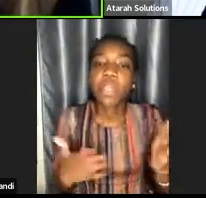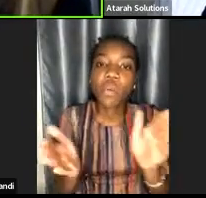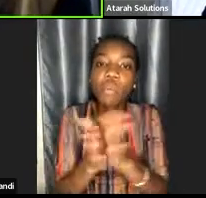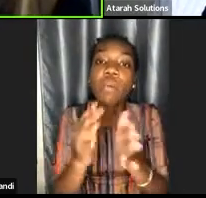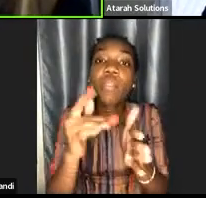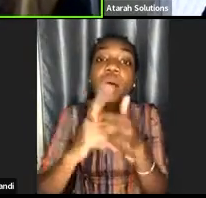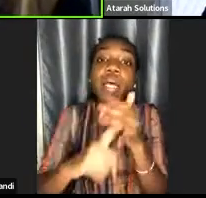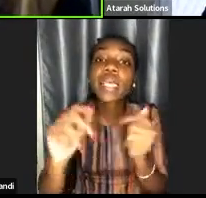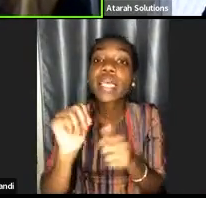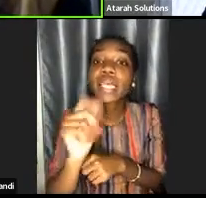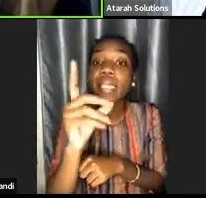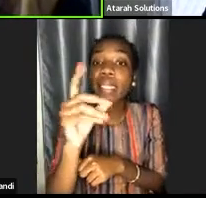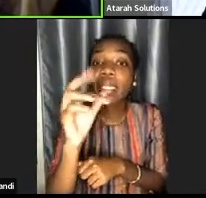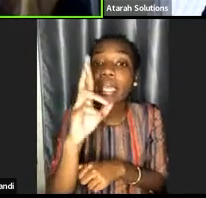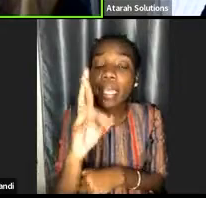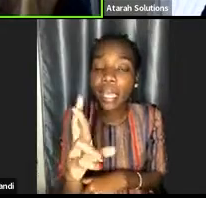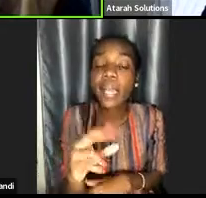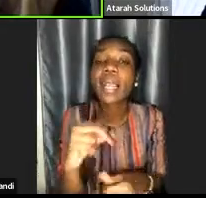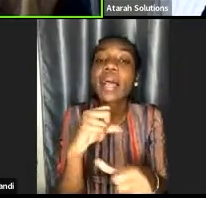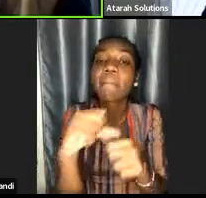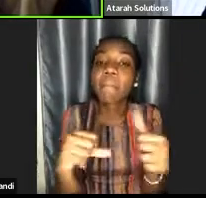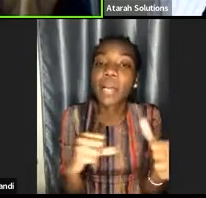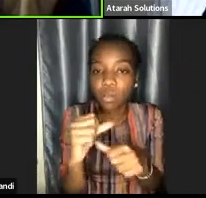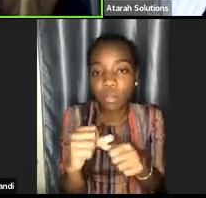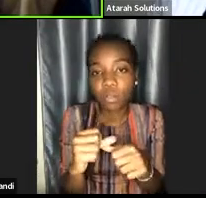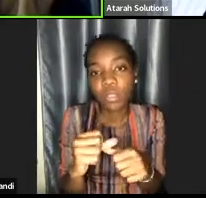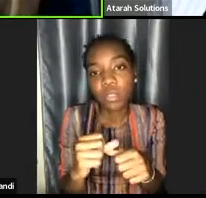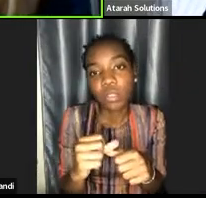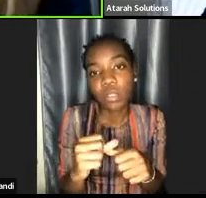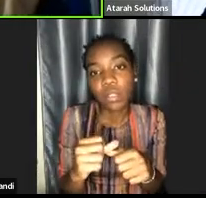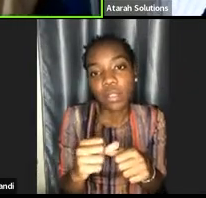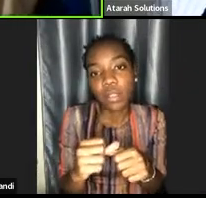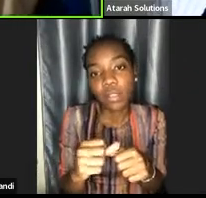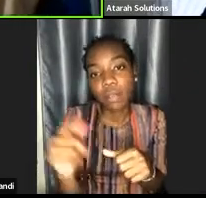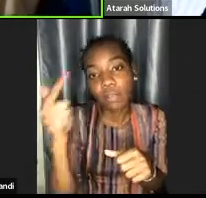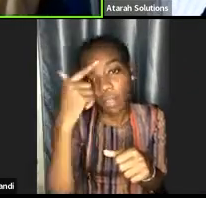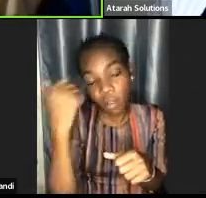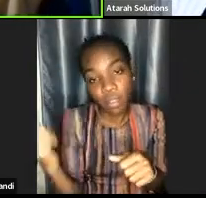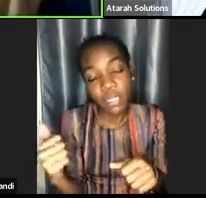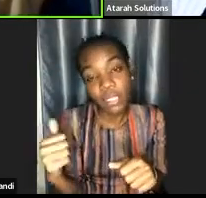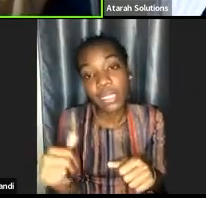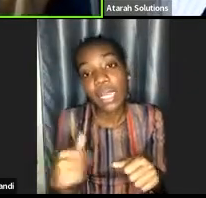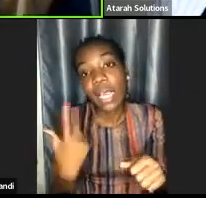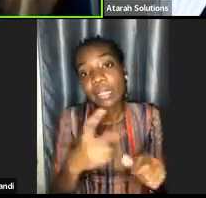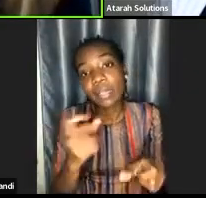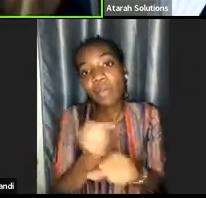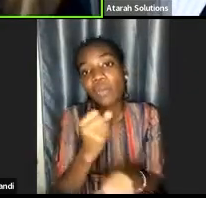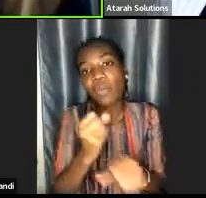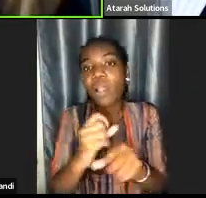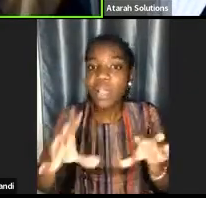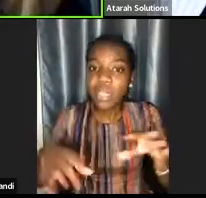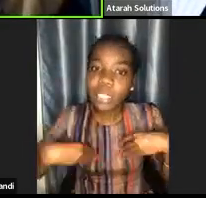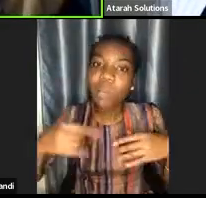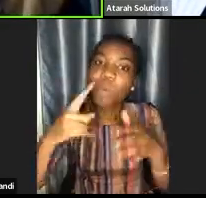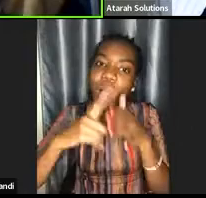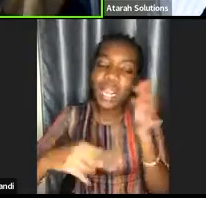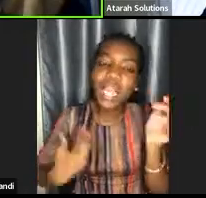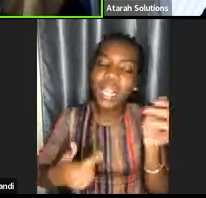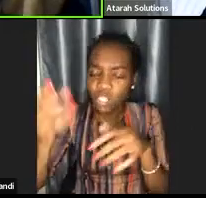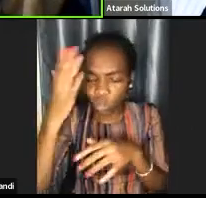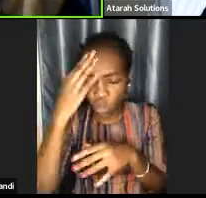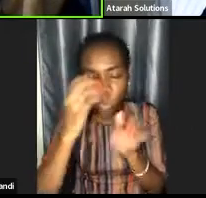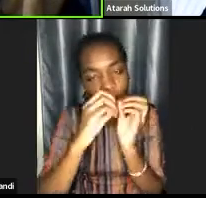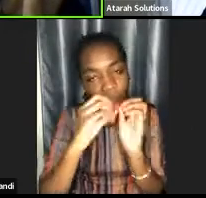ADR is all about. Because you may not be able to embrace that which you don't know. And that is why it's important